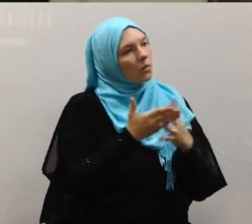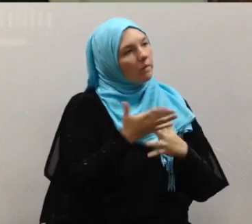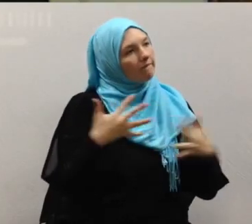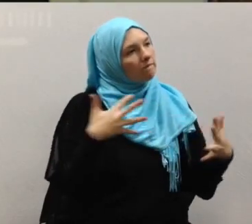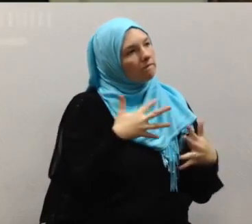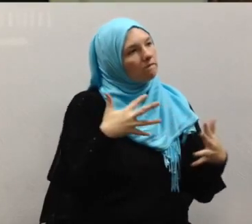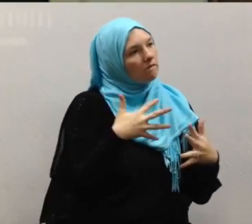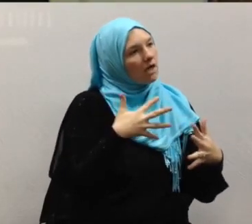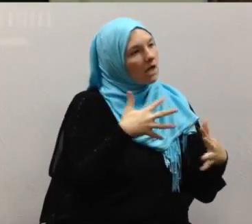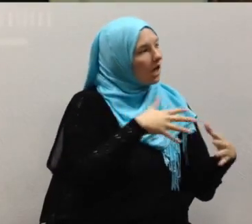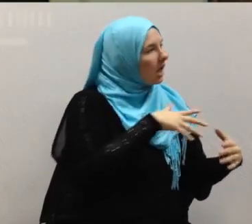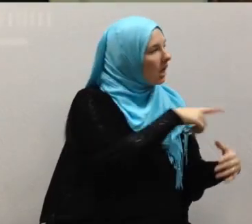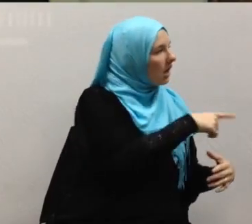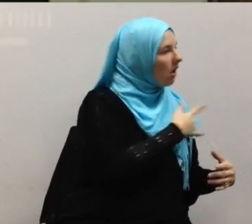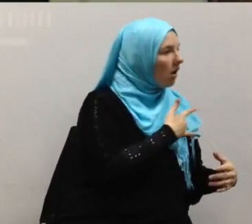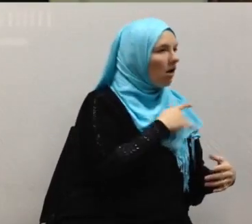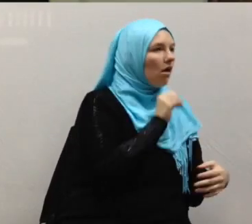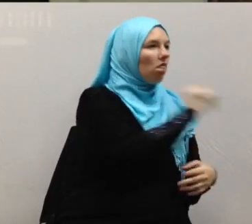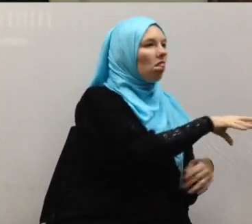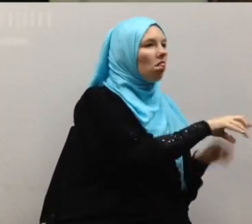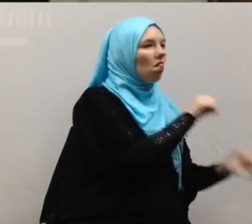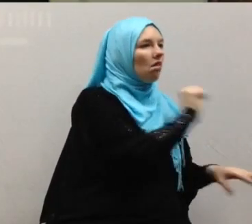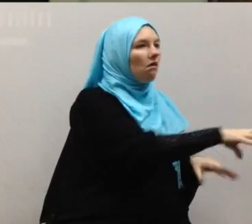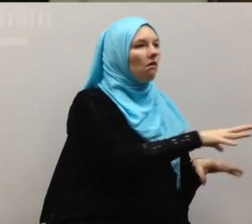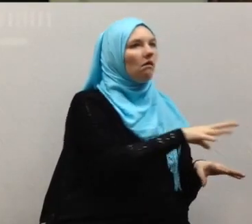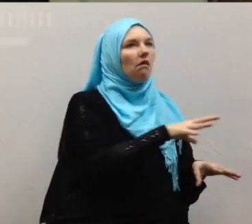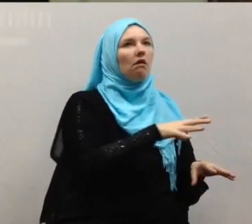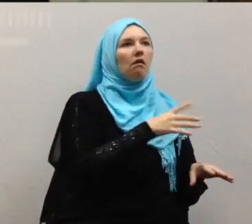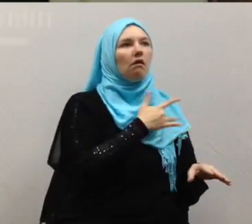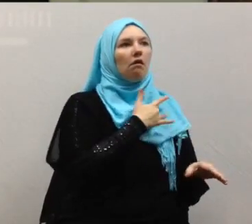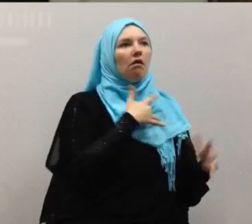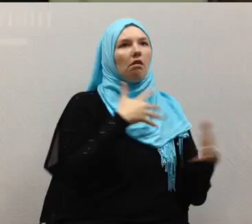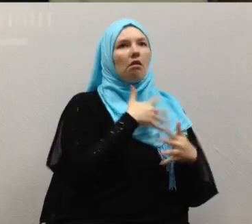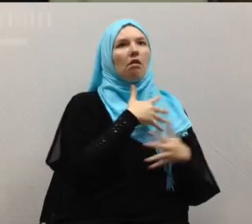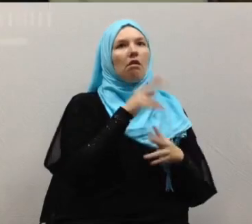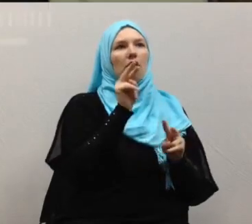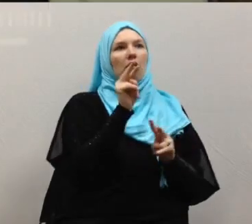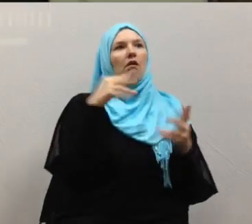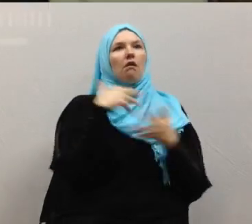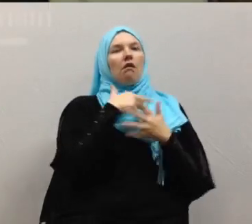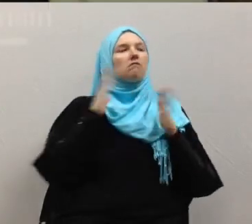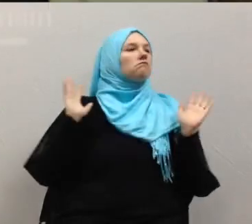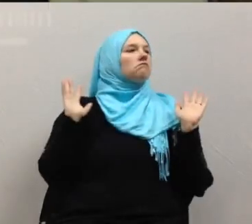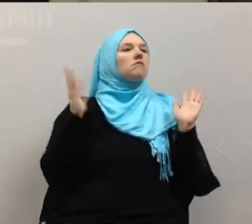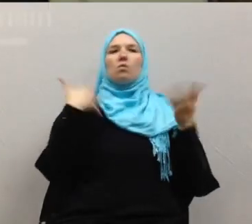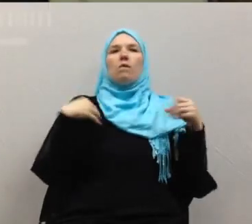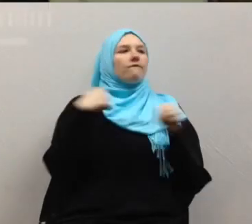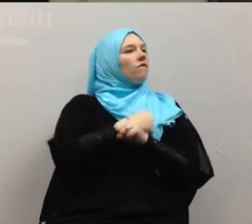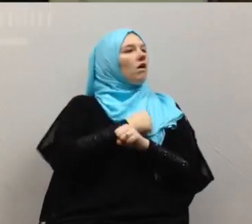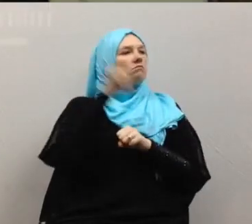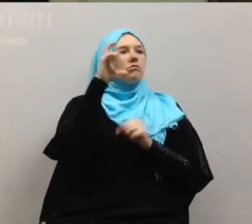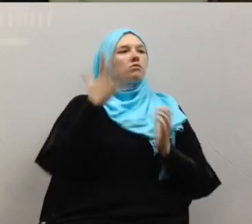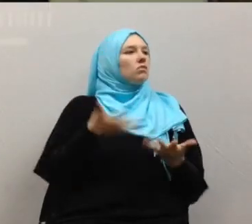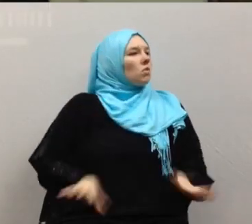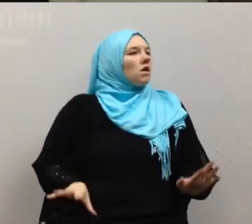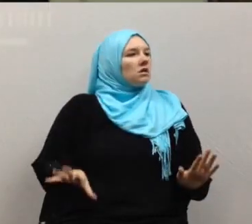they stood down. They did not stand to fight. And Allah is describing what